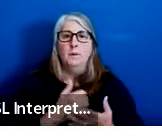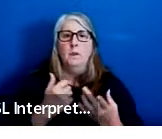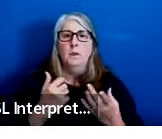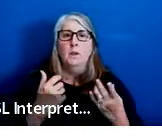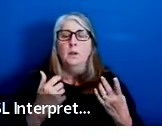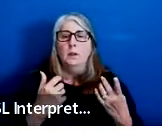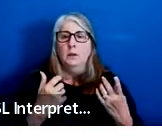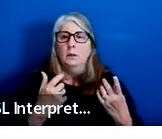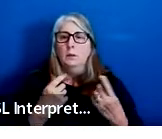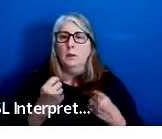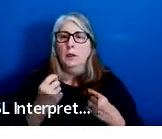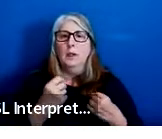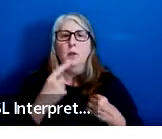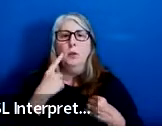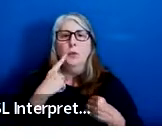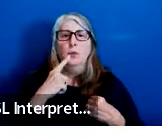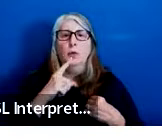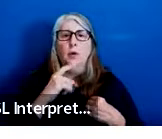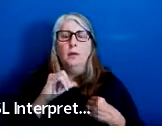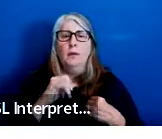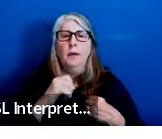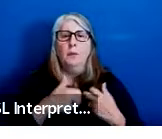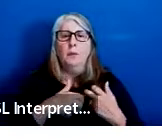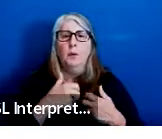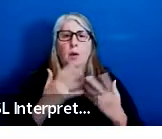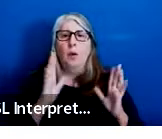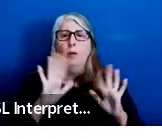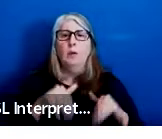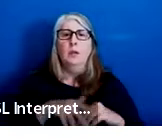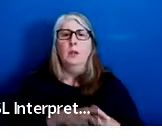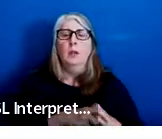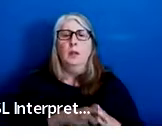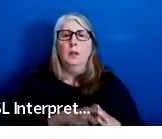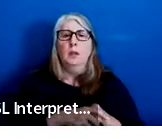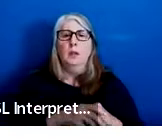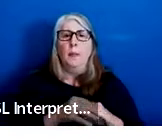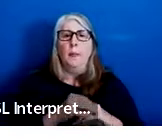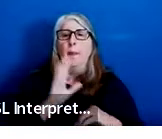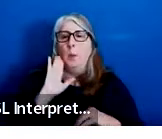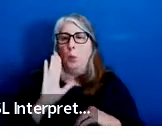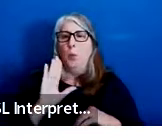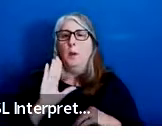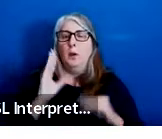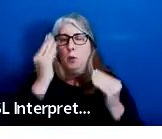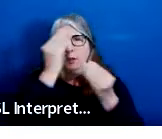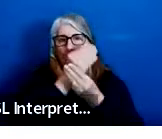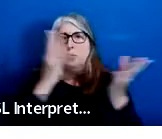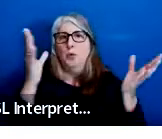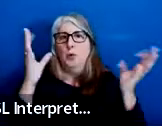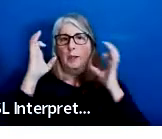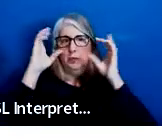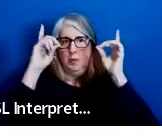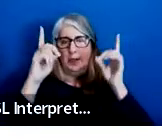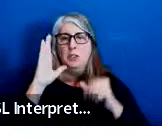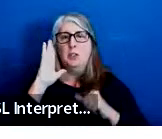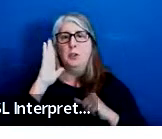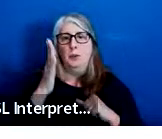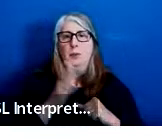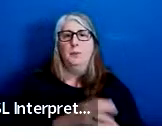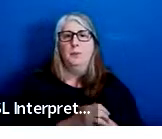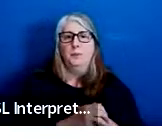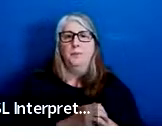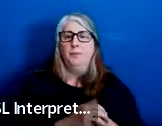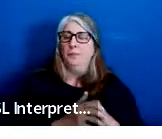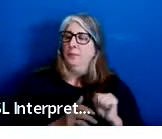That's another one coming up. Okay. We're gonna work on education on this. That's the best we can do for y'all. Yeah.